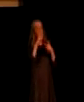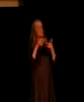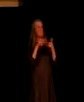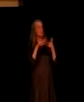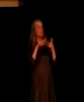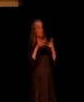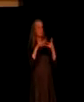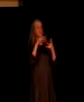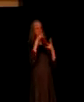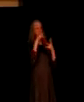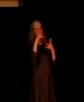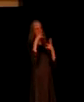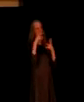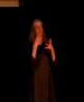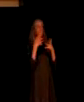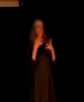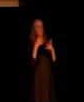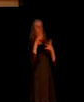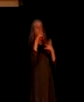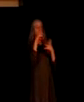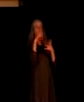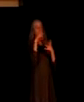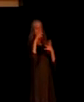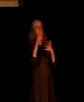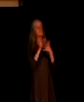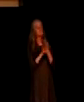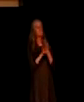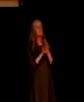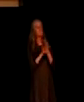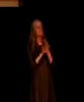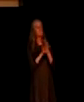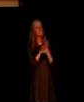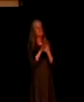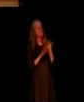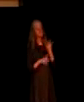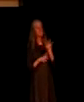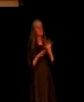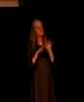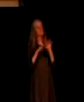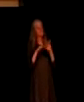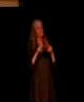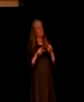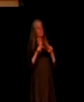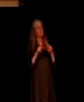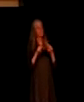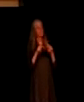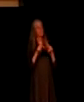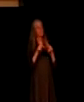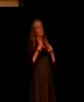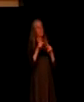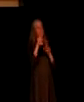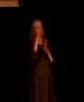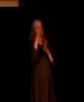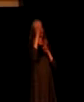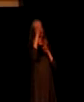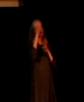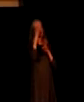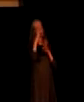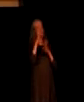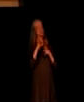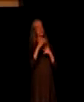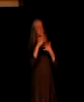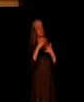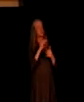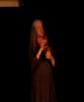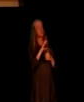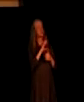places like that. And they theorized that a lot of the